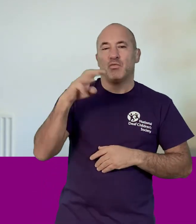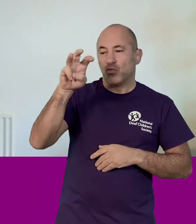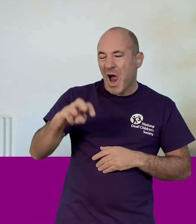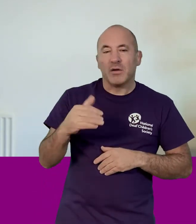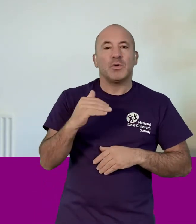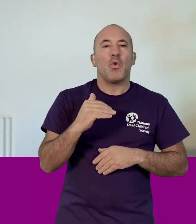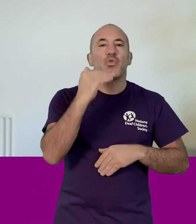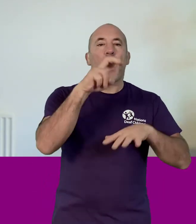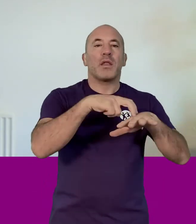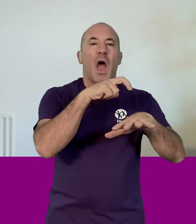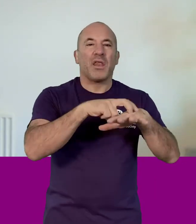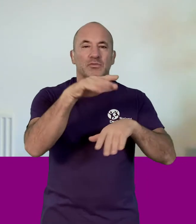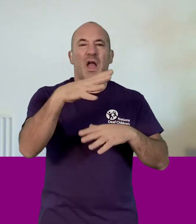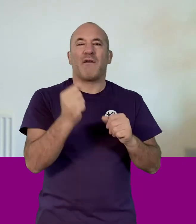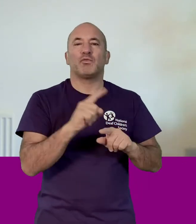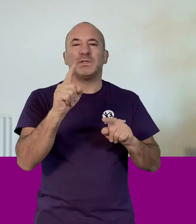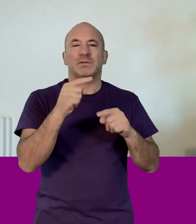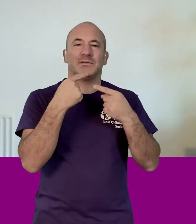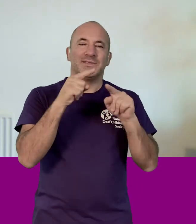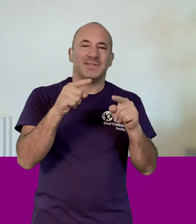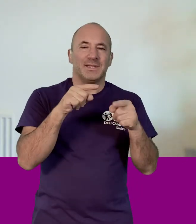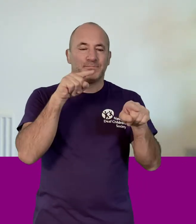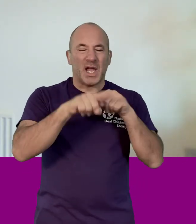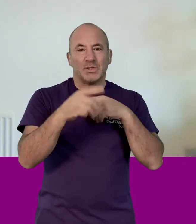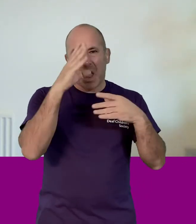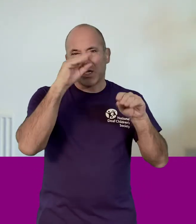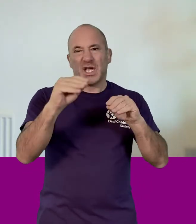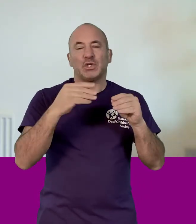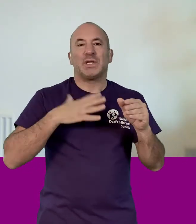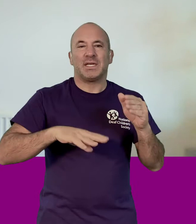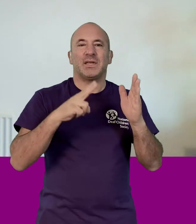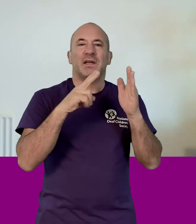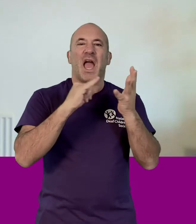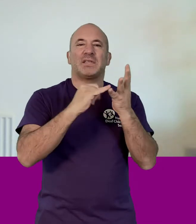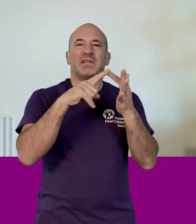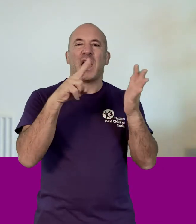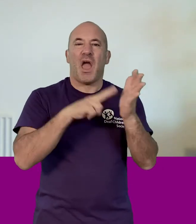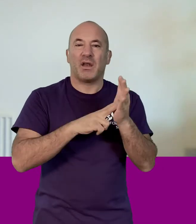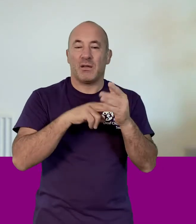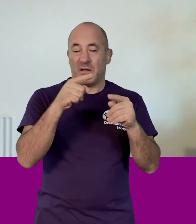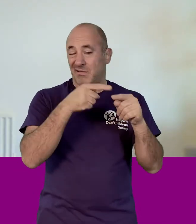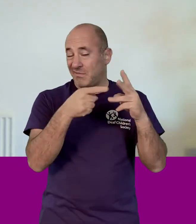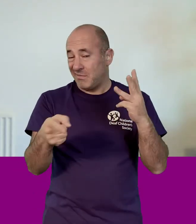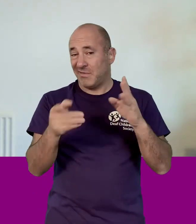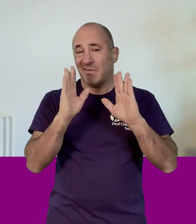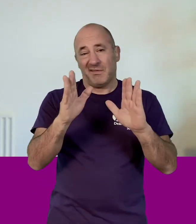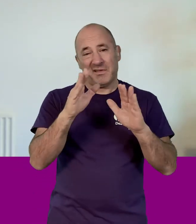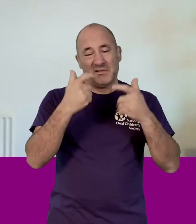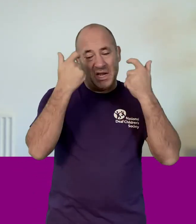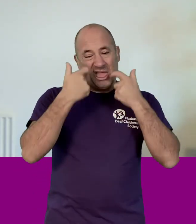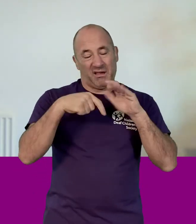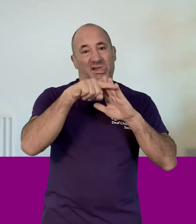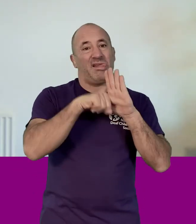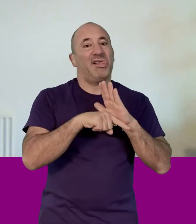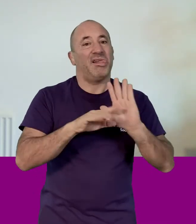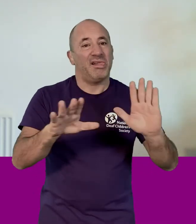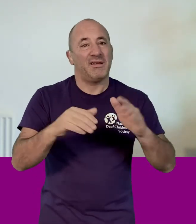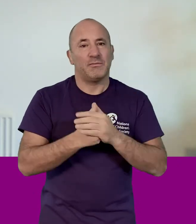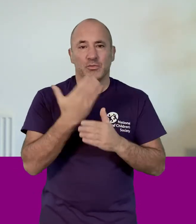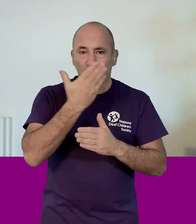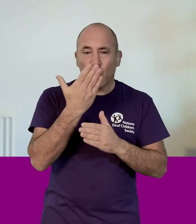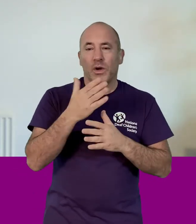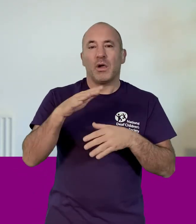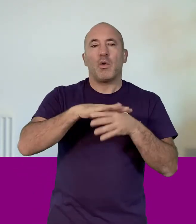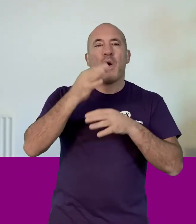if you live in Wales or Northern Ireland and your child has a statement of special educational needs, remember that these are legal documents.